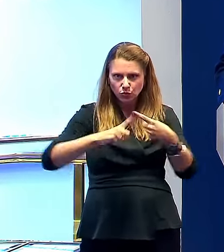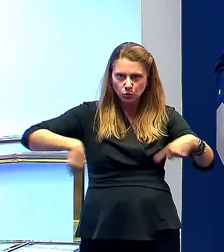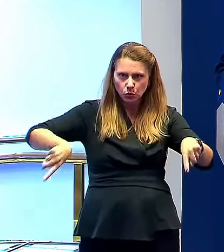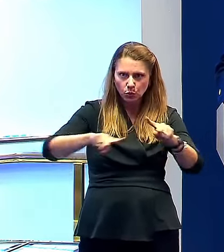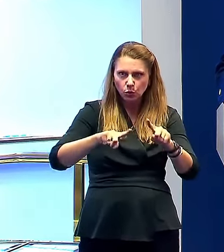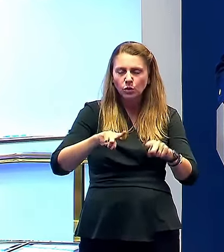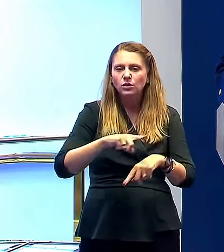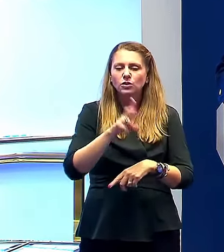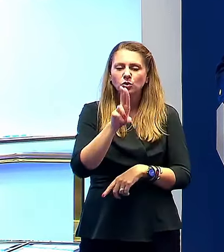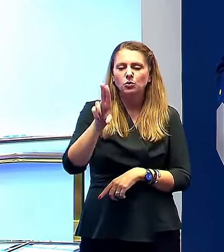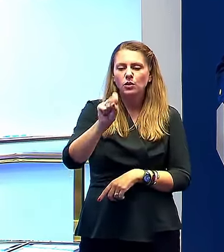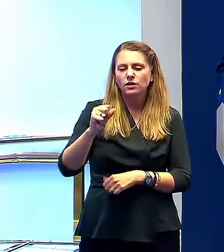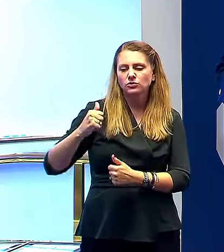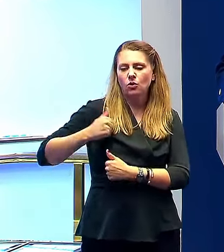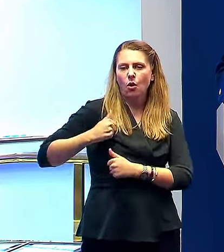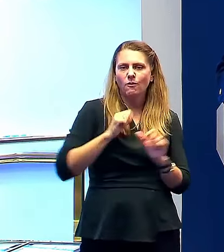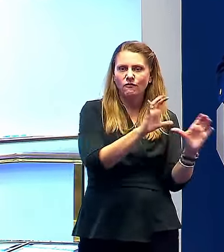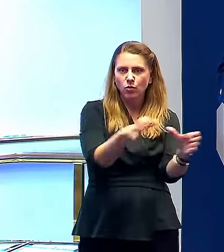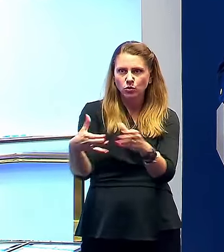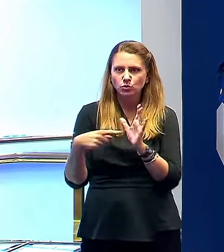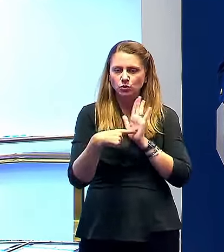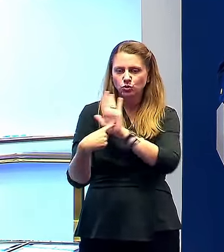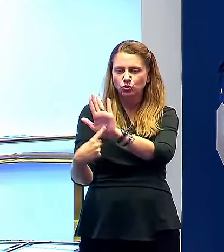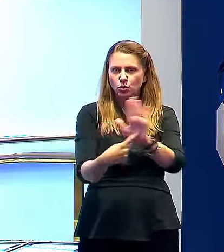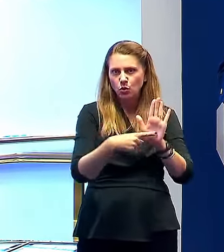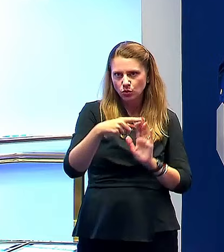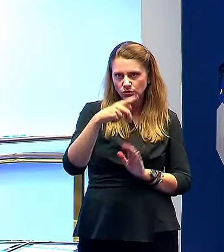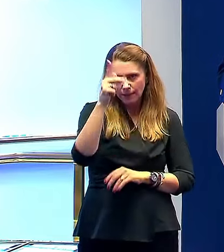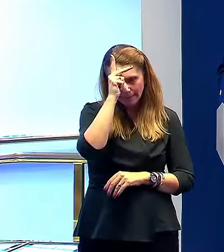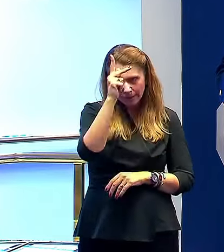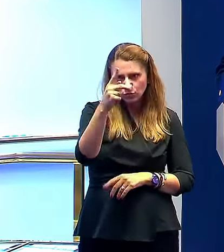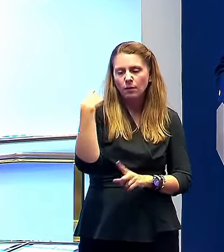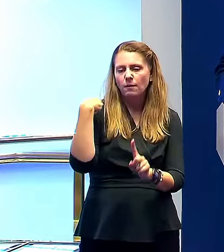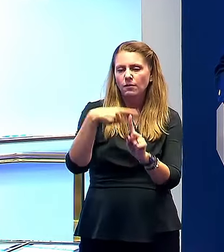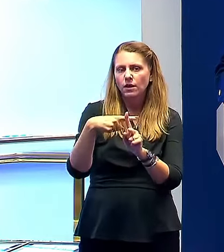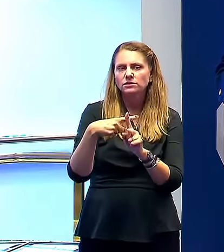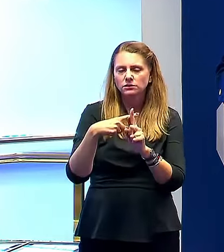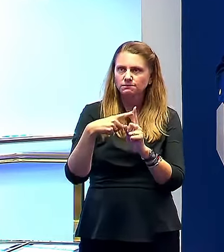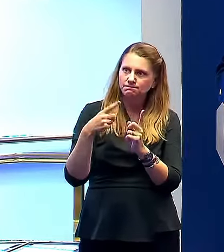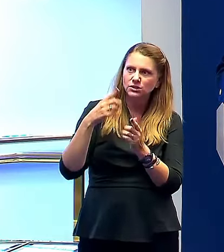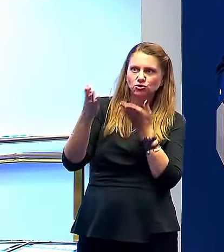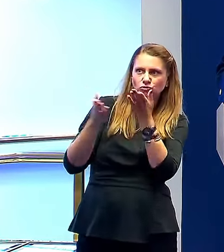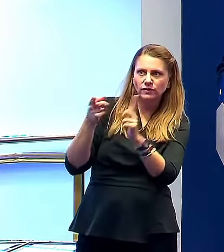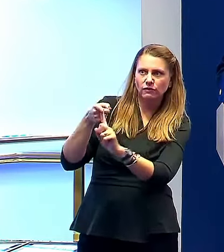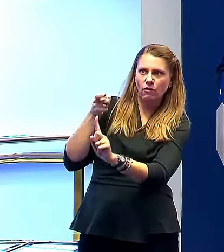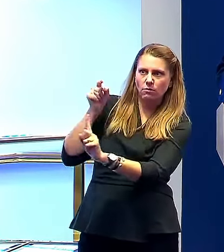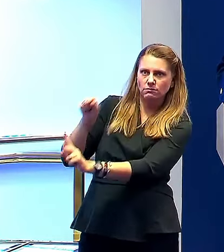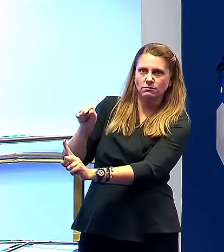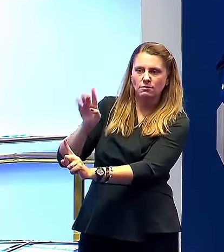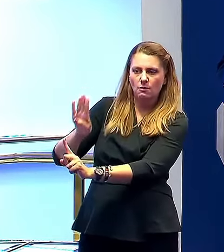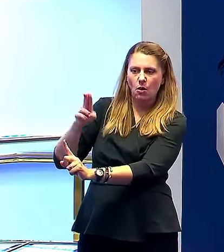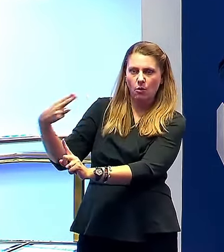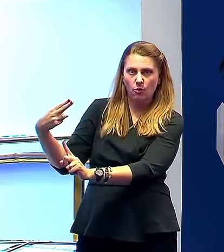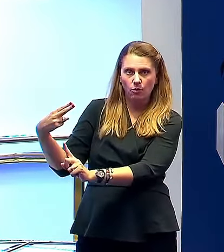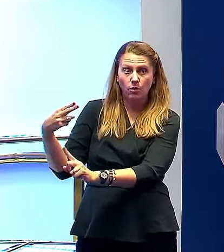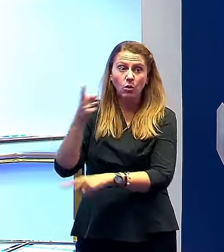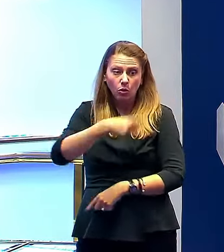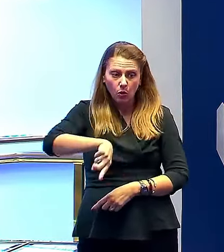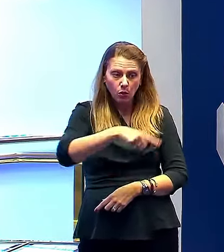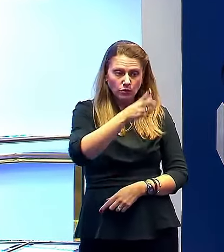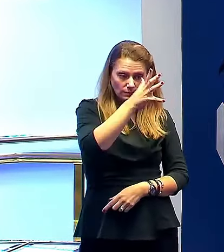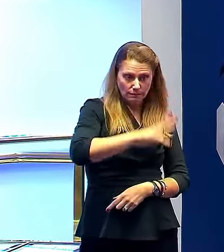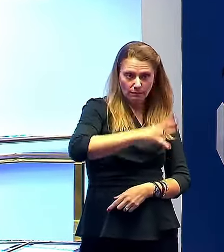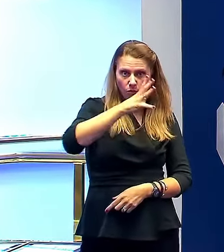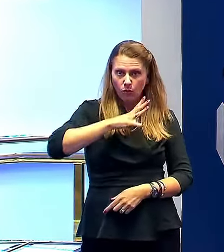Forces reflects the patriotism and service of Mr. Bob Hope. The men and women we honor today contributed